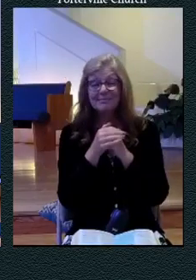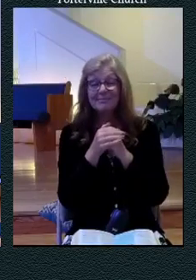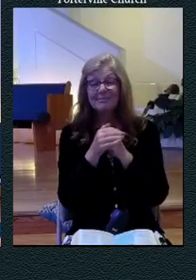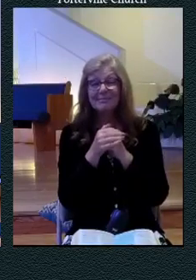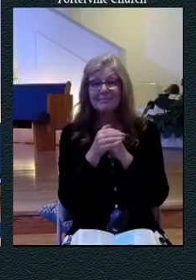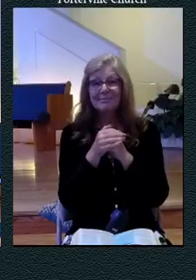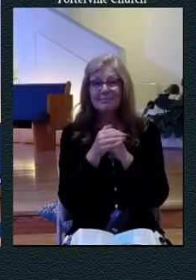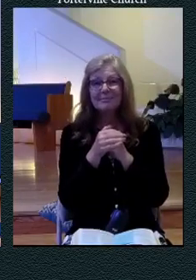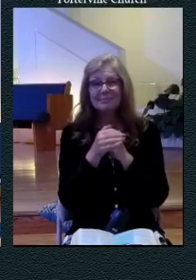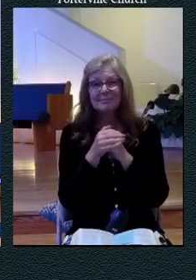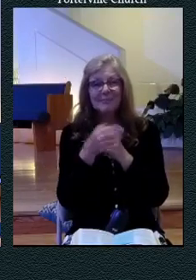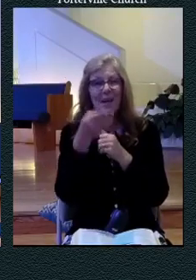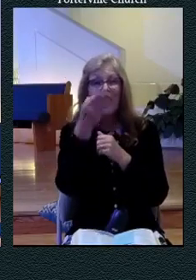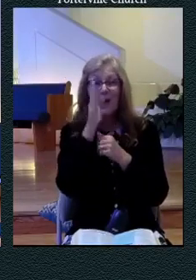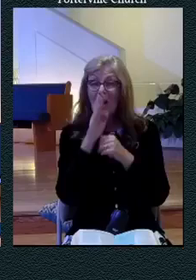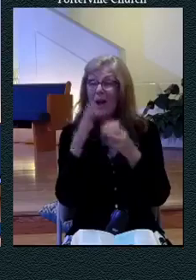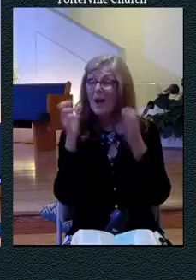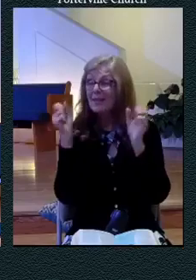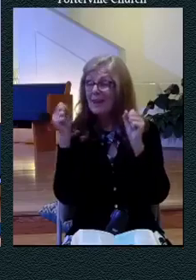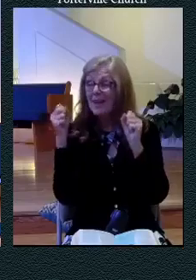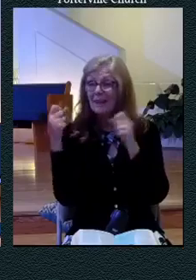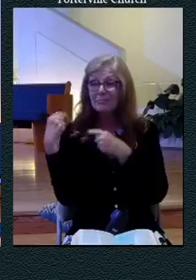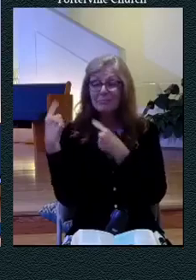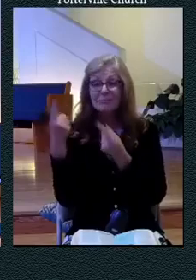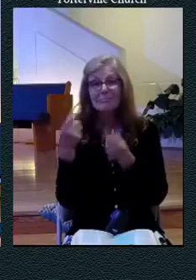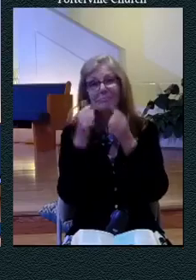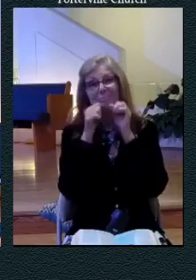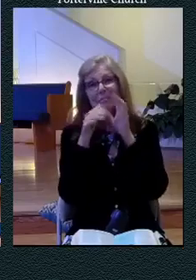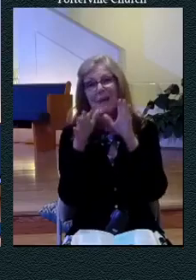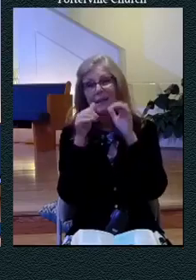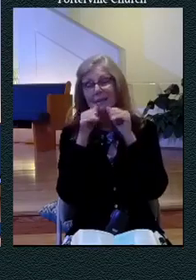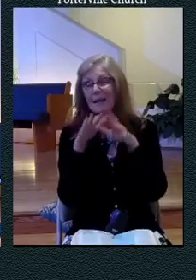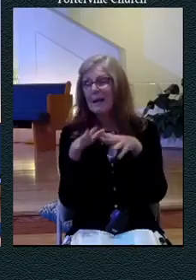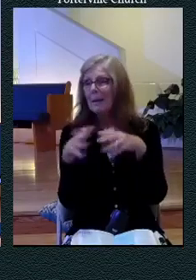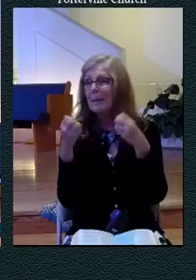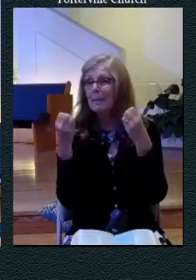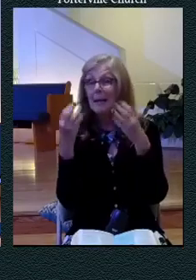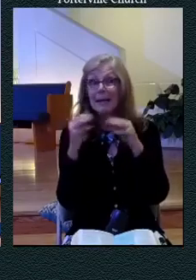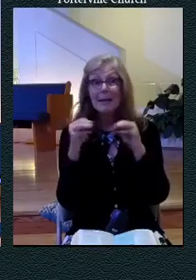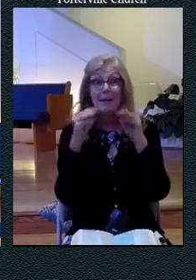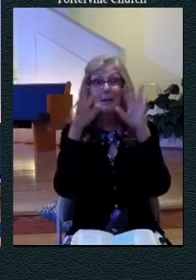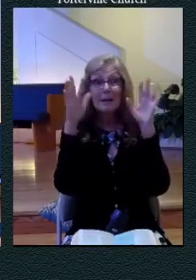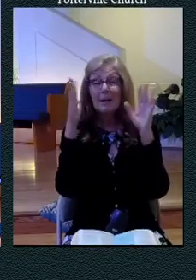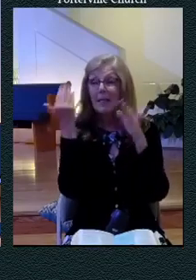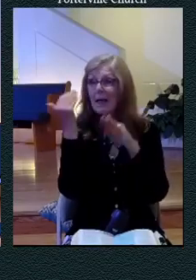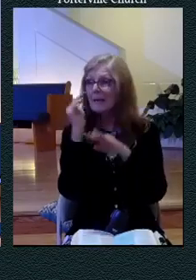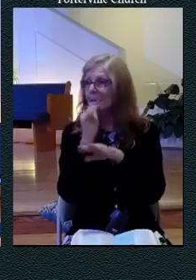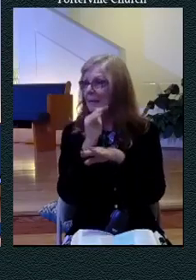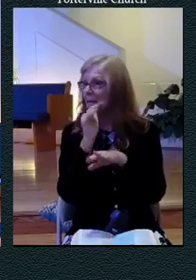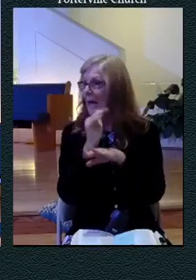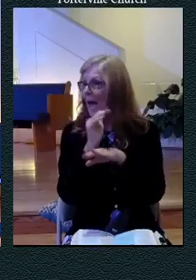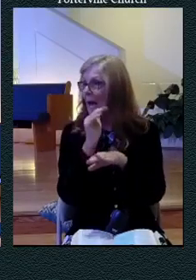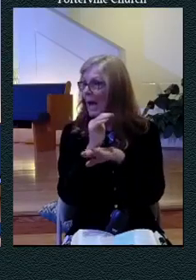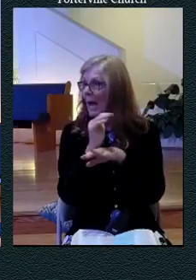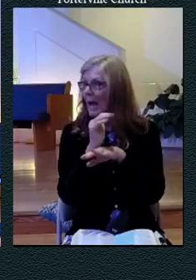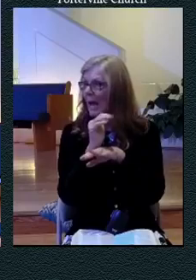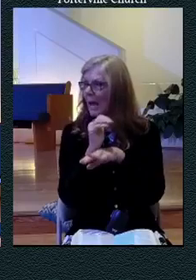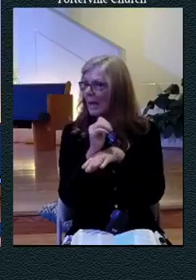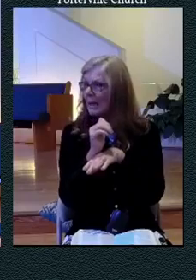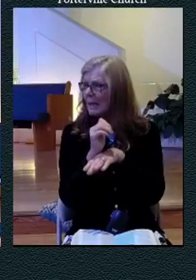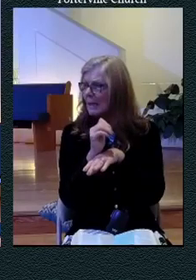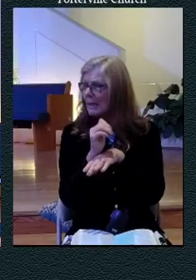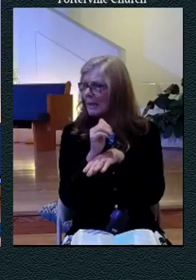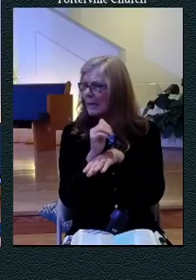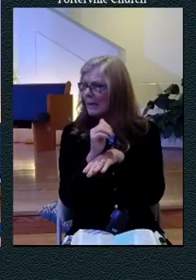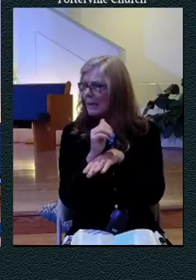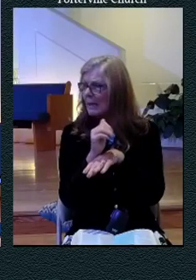God has blessed us so much. We had a miracle deliverance last night of our kids on their way up. Just